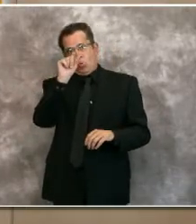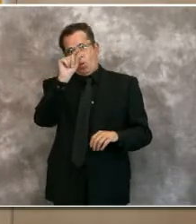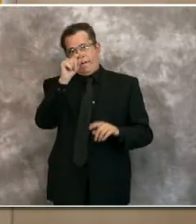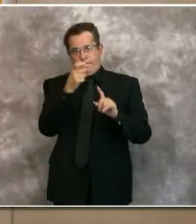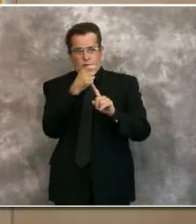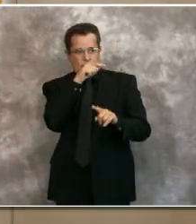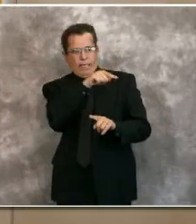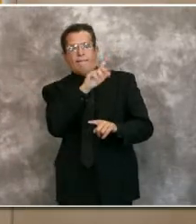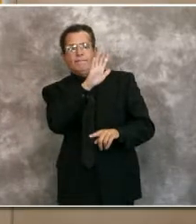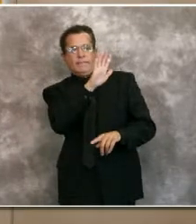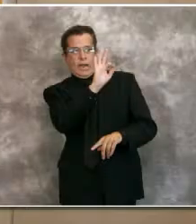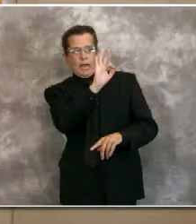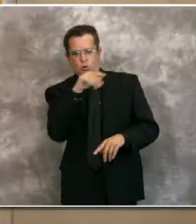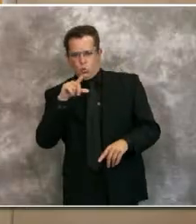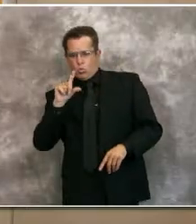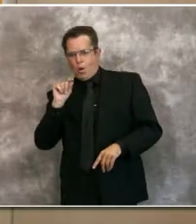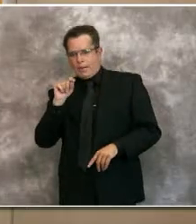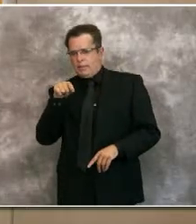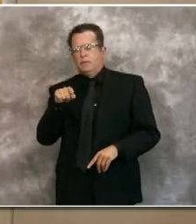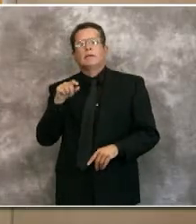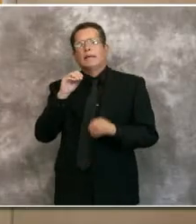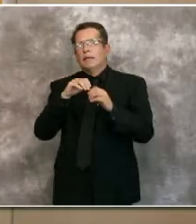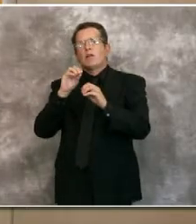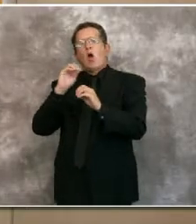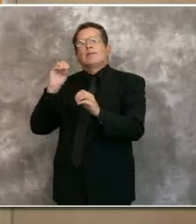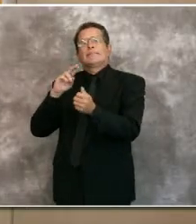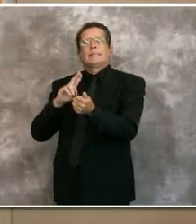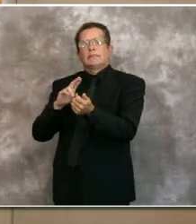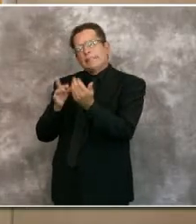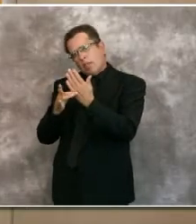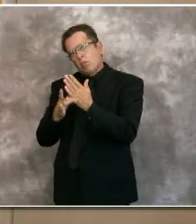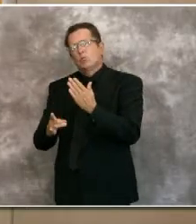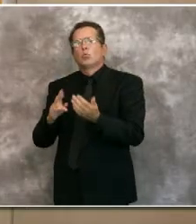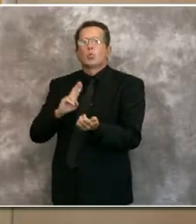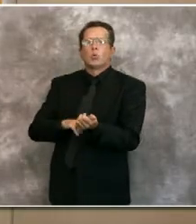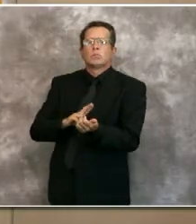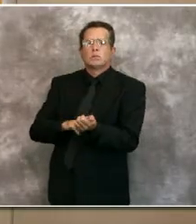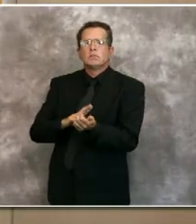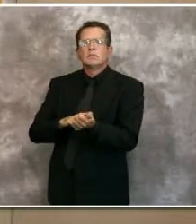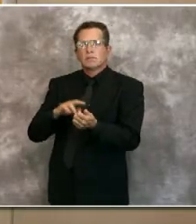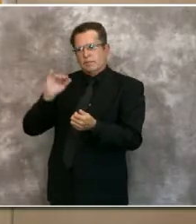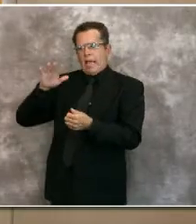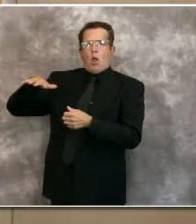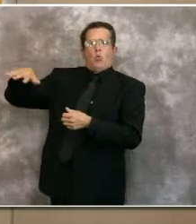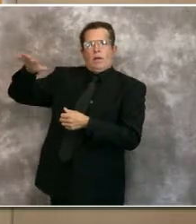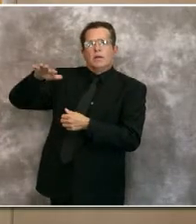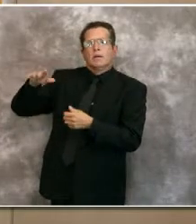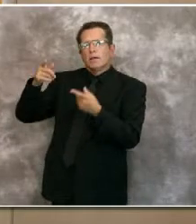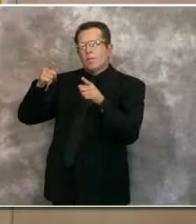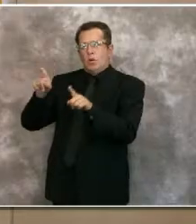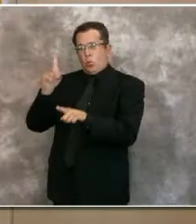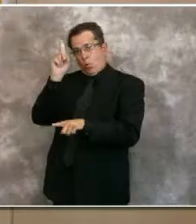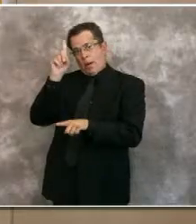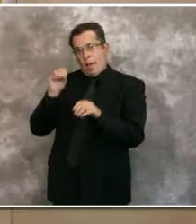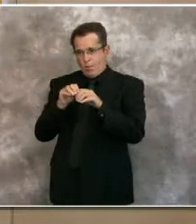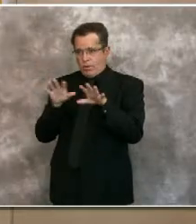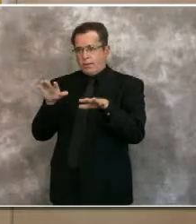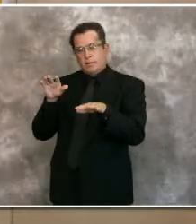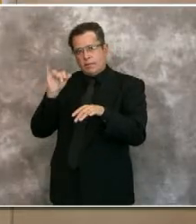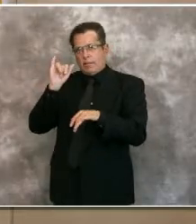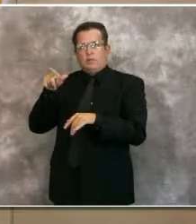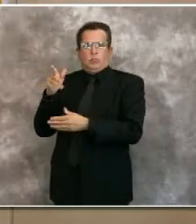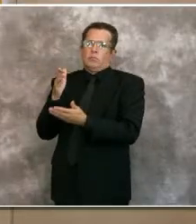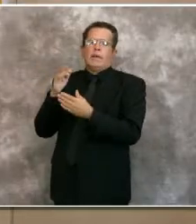active outbreaks are in non-skilled nursing facilities, or 1 outbreak became inactive